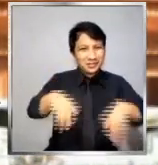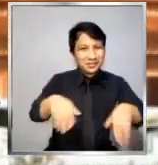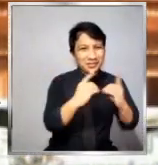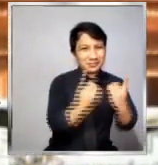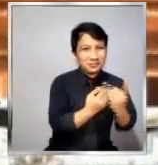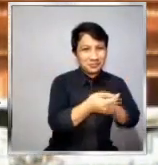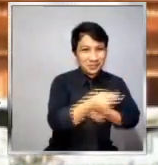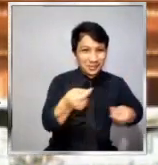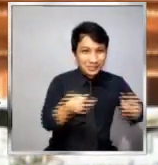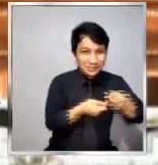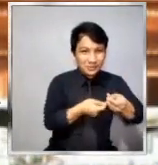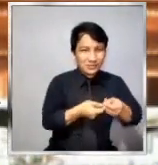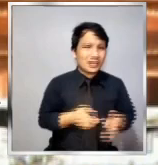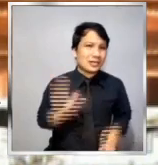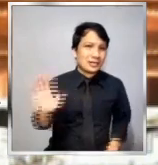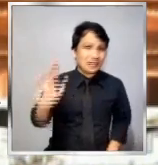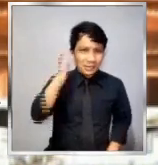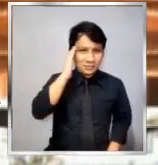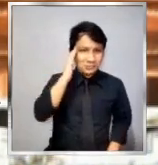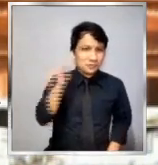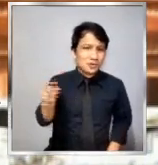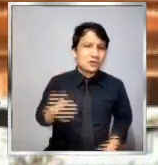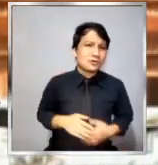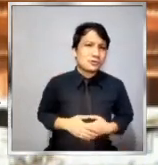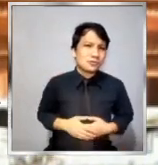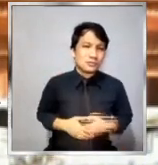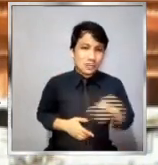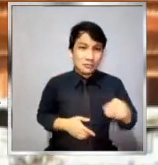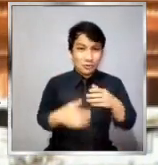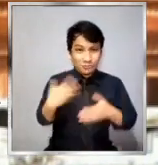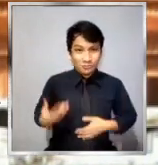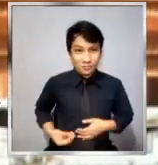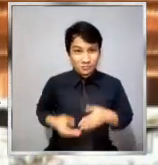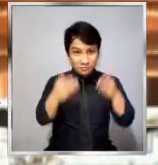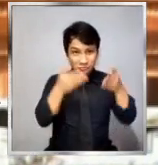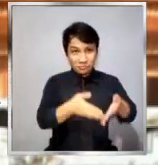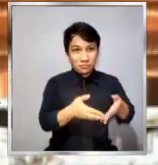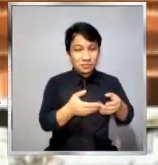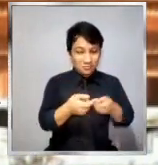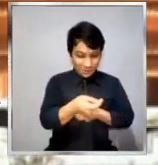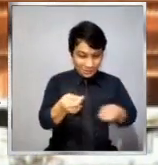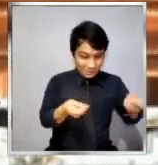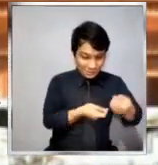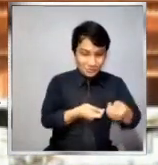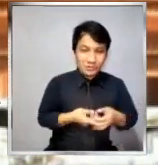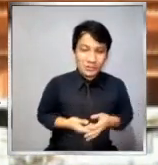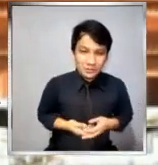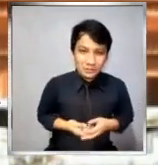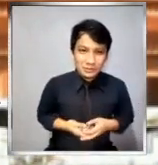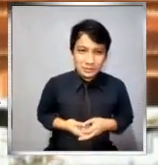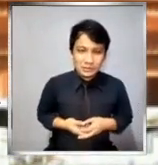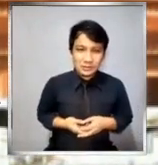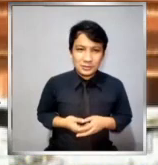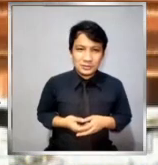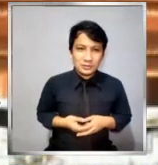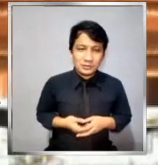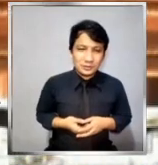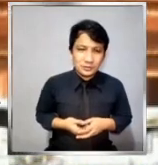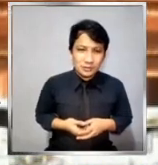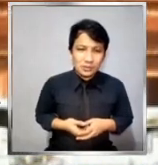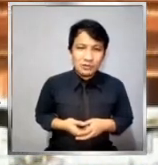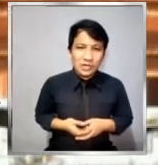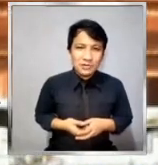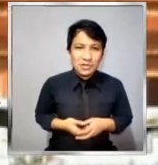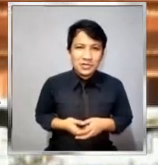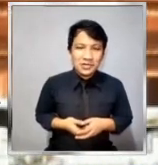know very well na hindi talaga umaabot sa akin, lalo na yung pera, purchases, ganun, wala. Wala, hindi tayo, ayaw ko